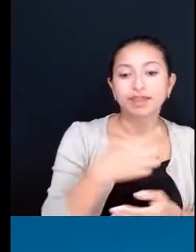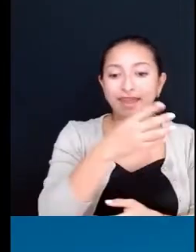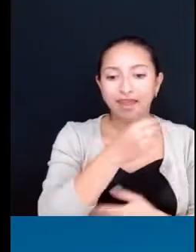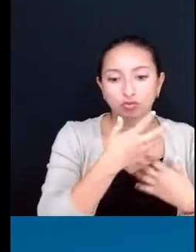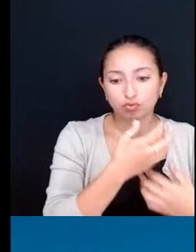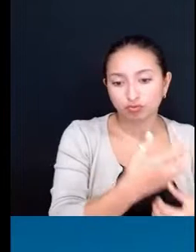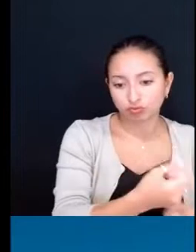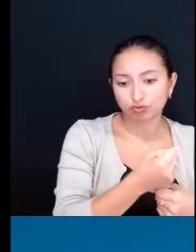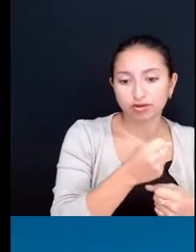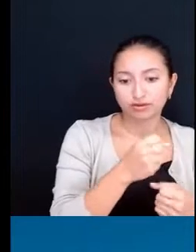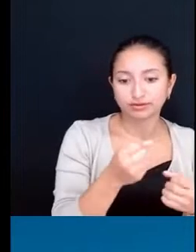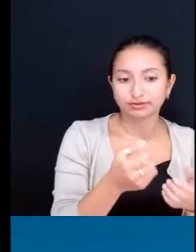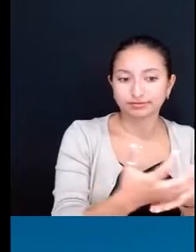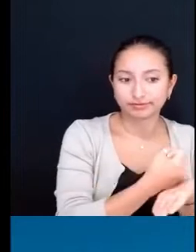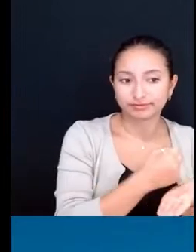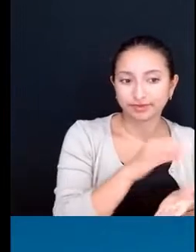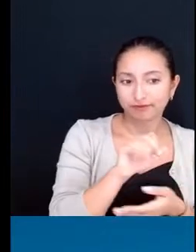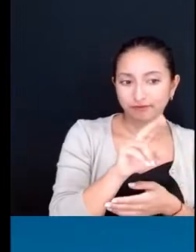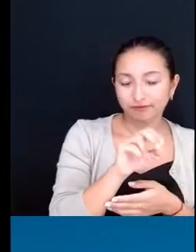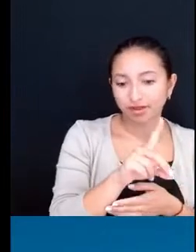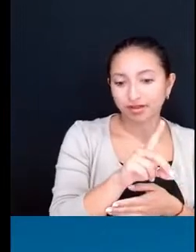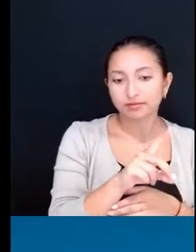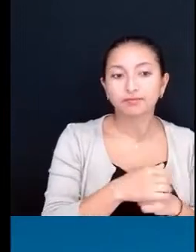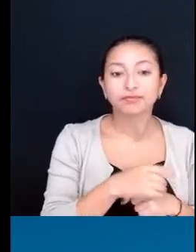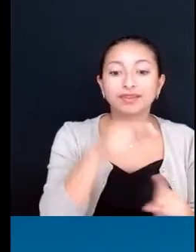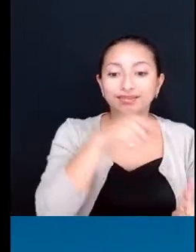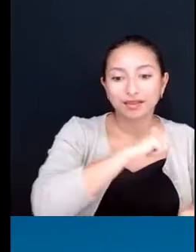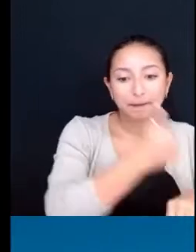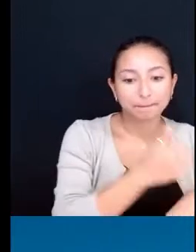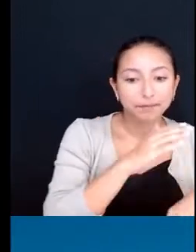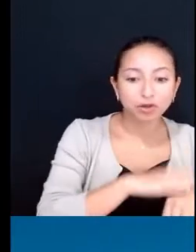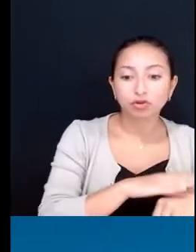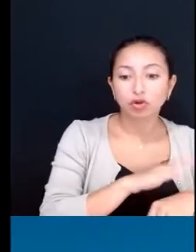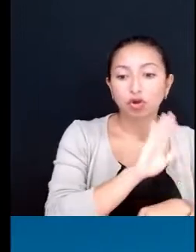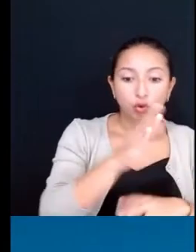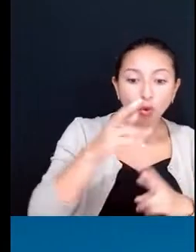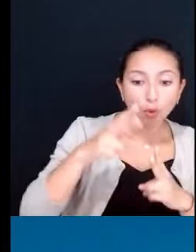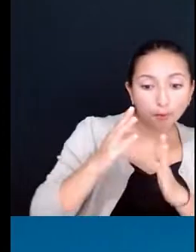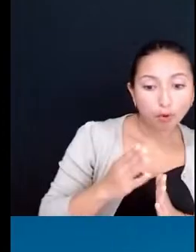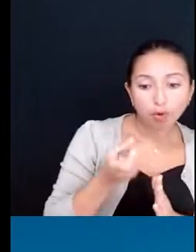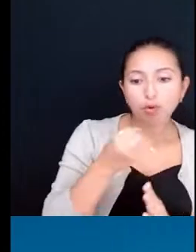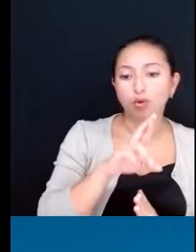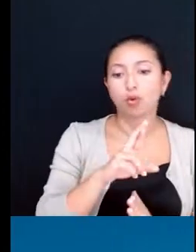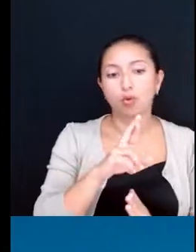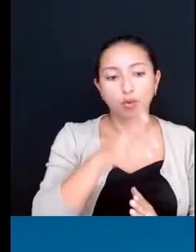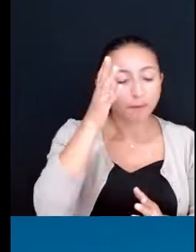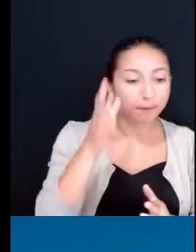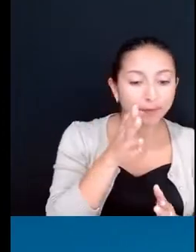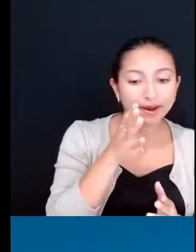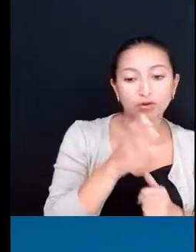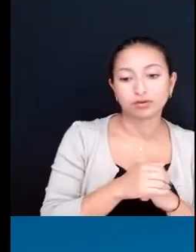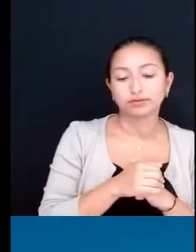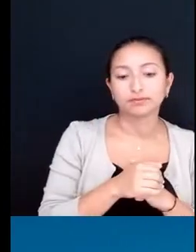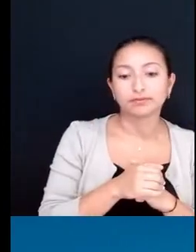contributions are based on your earnings or those of your spouse or parents as required by the Federal Insurance Contributions